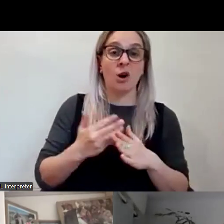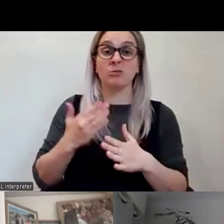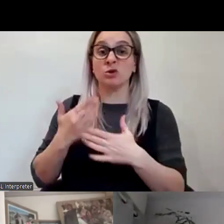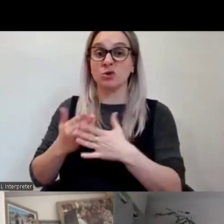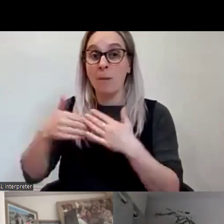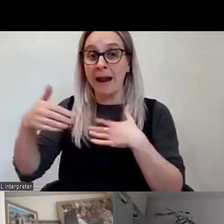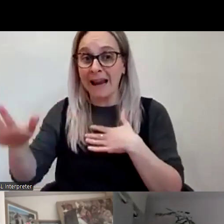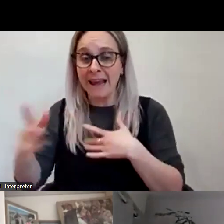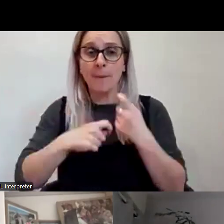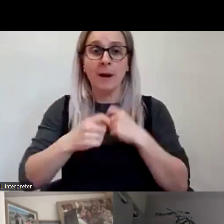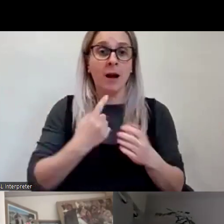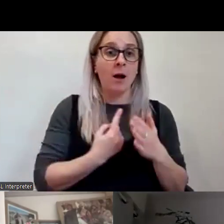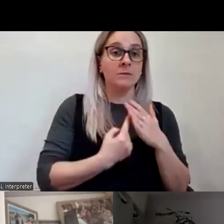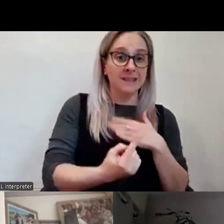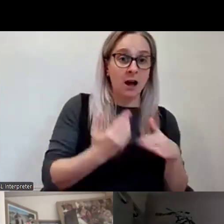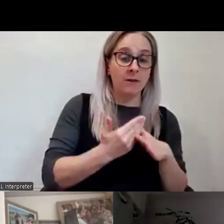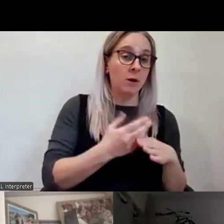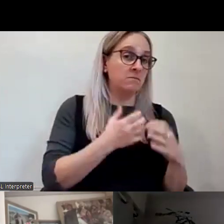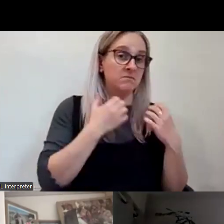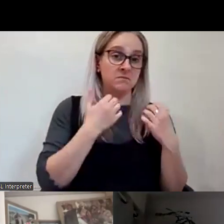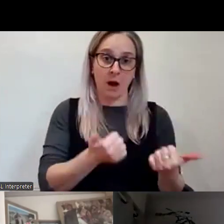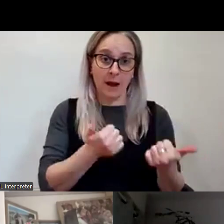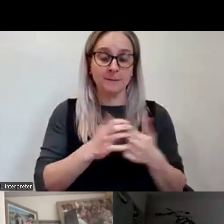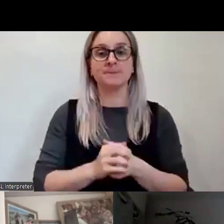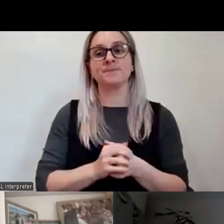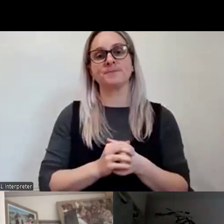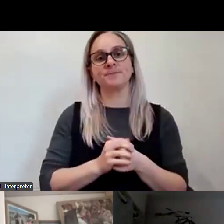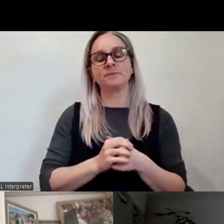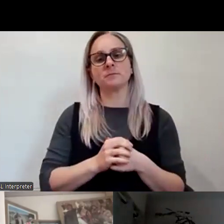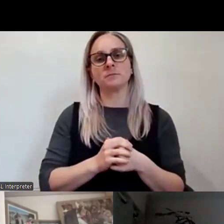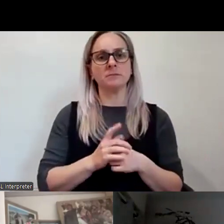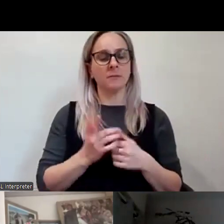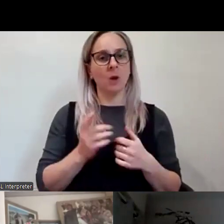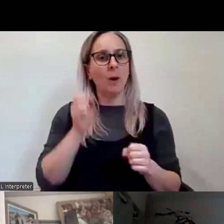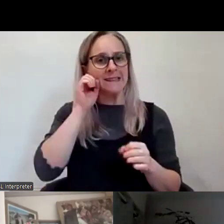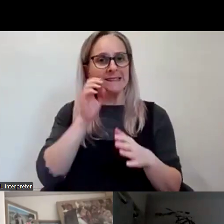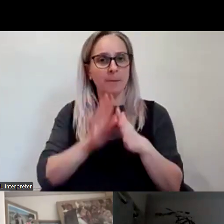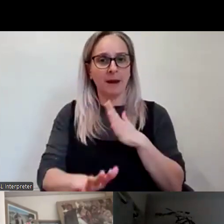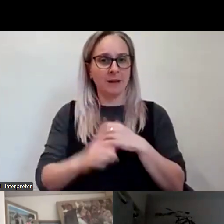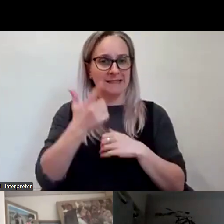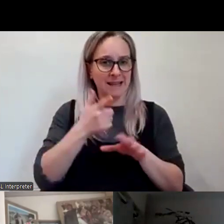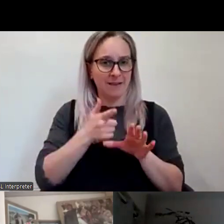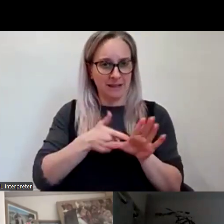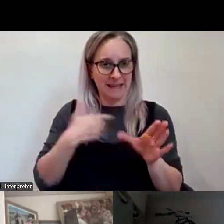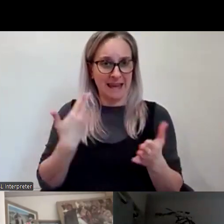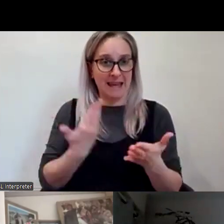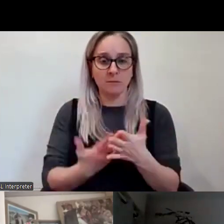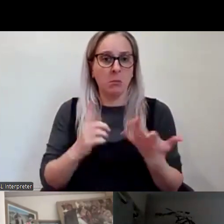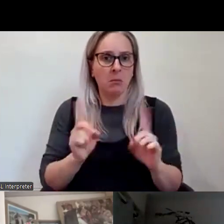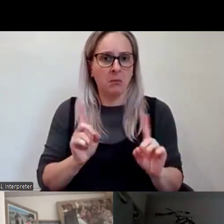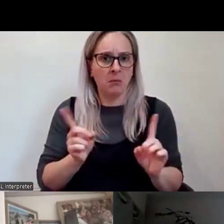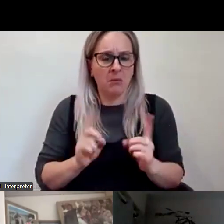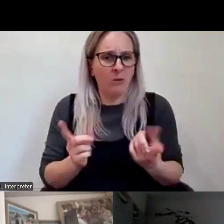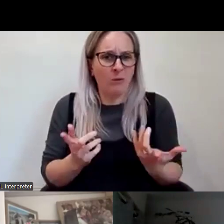around what constitutes experience, what can you wrap into that 7 years? We're really flexible about what